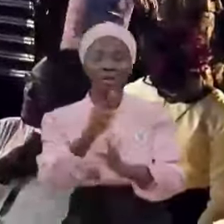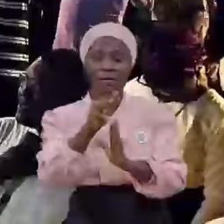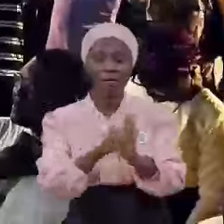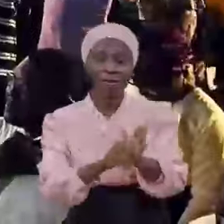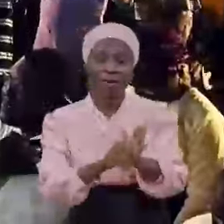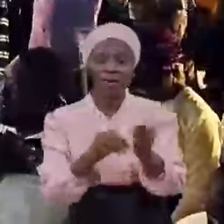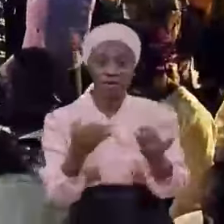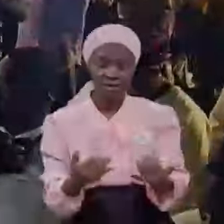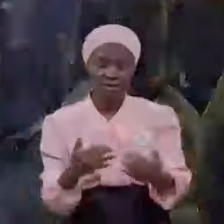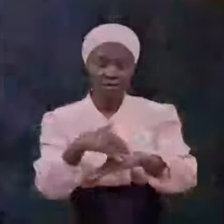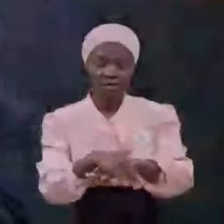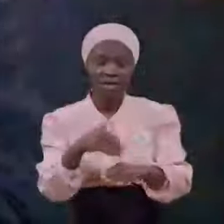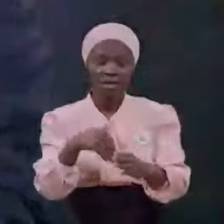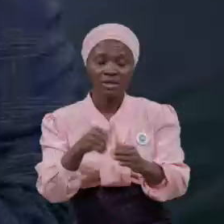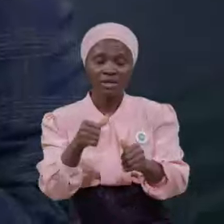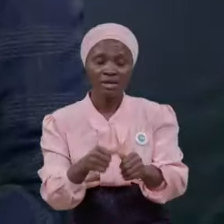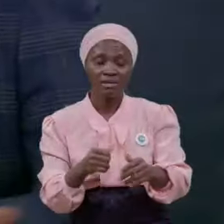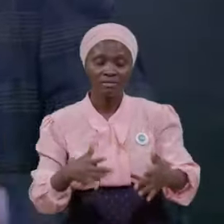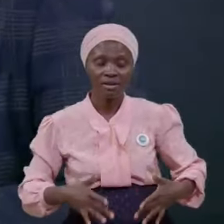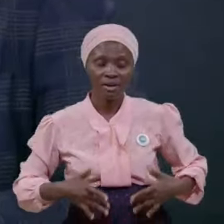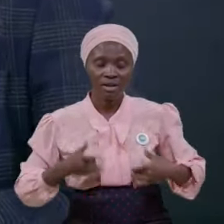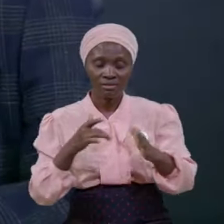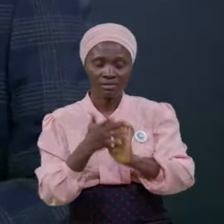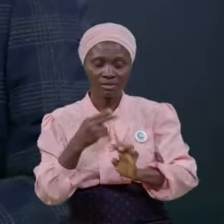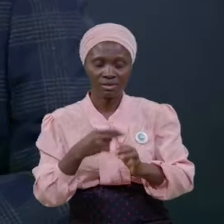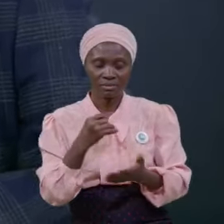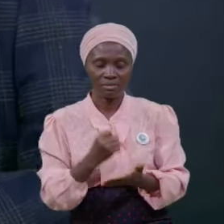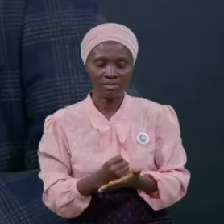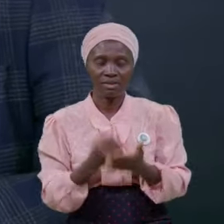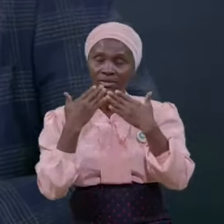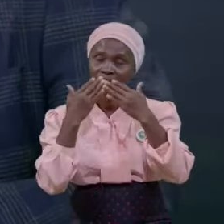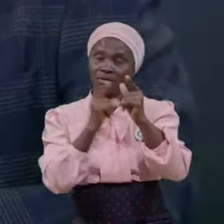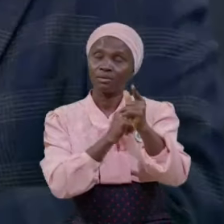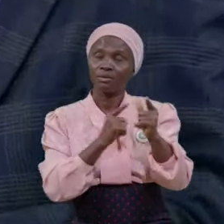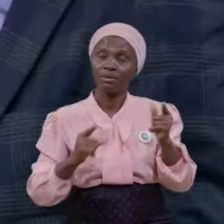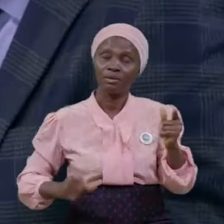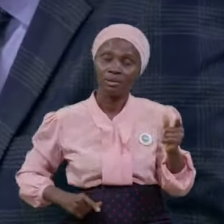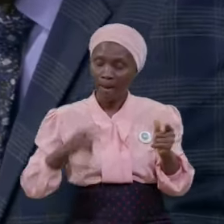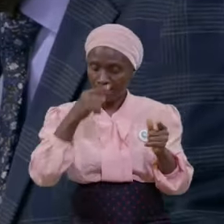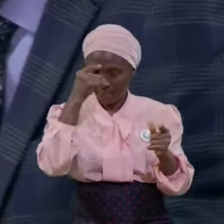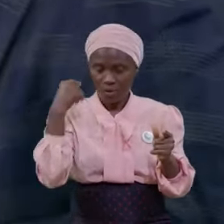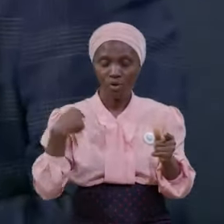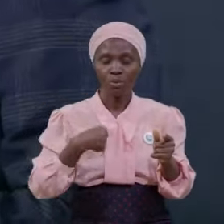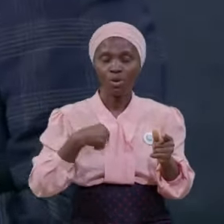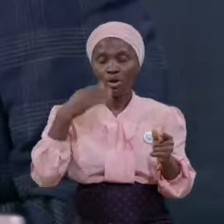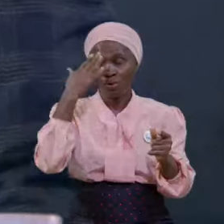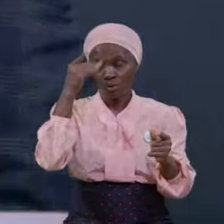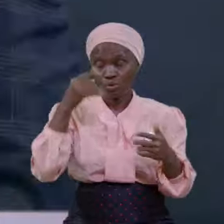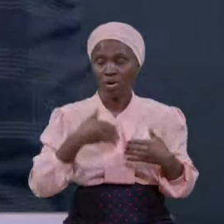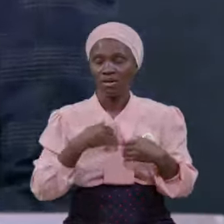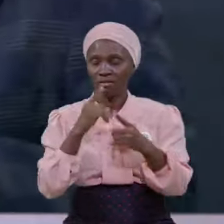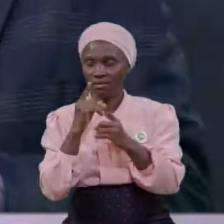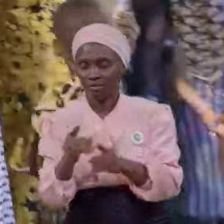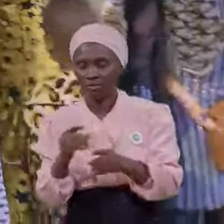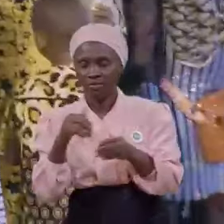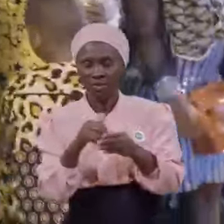Amen. Thank you, Lord, because we know you have answered. In Jesus' name